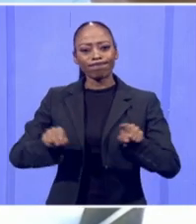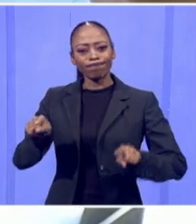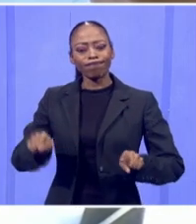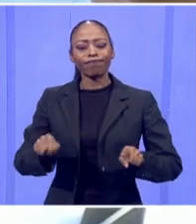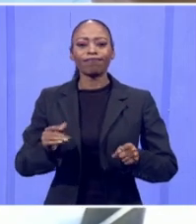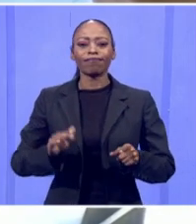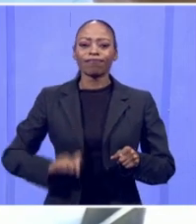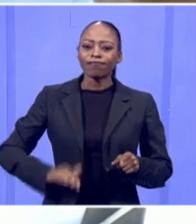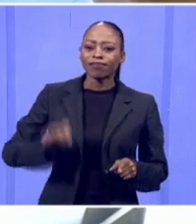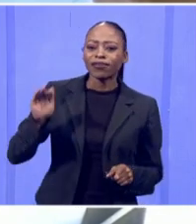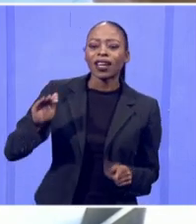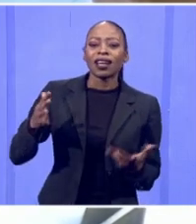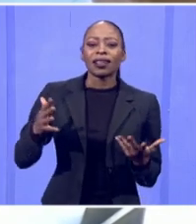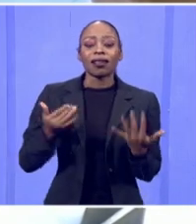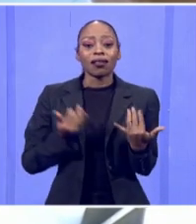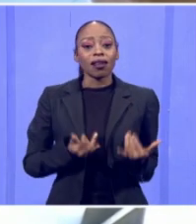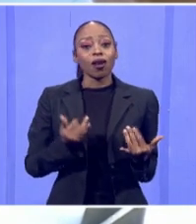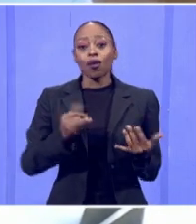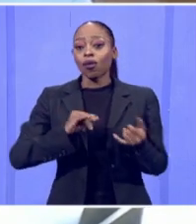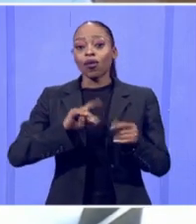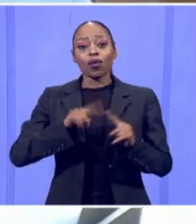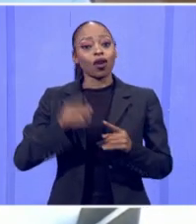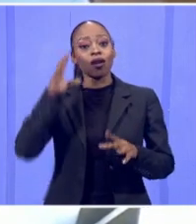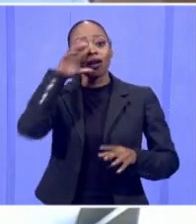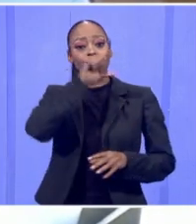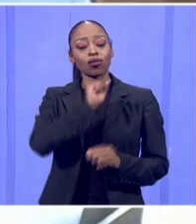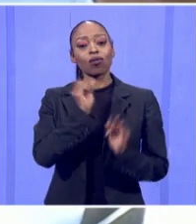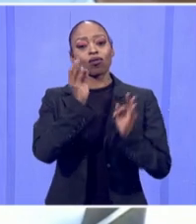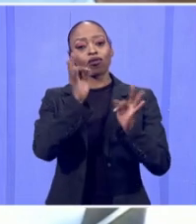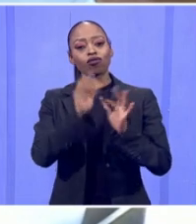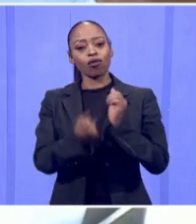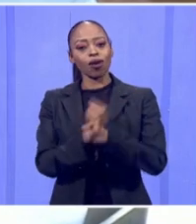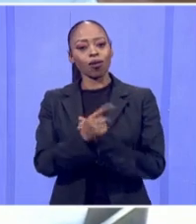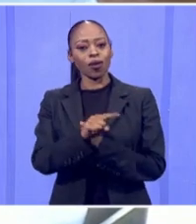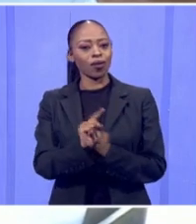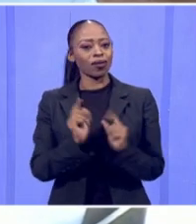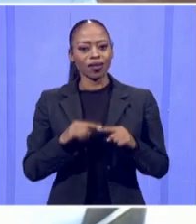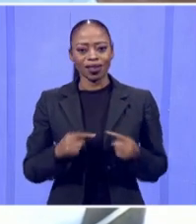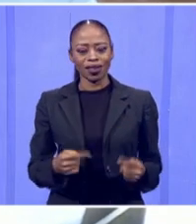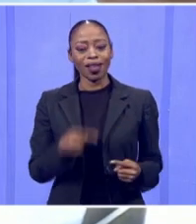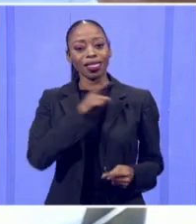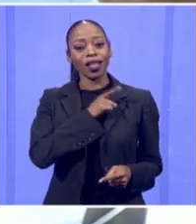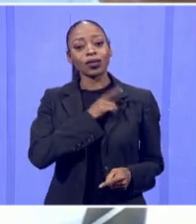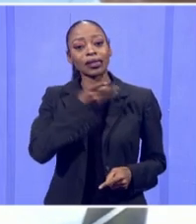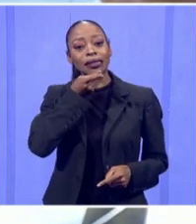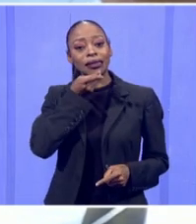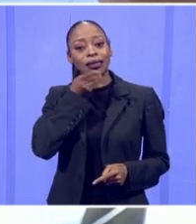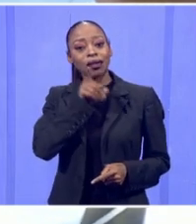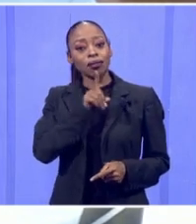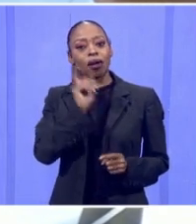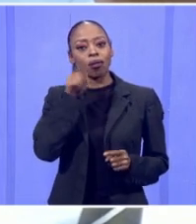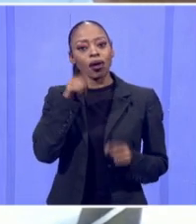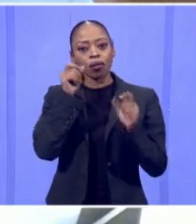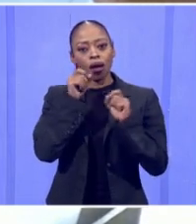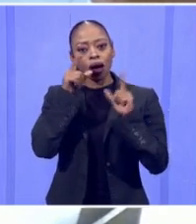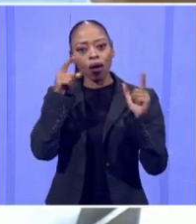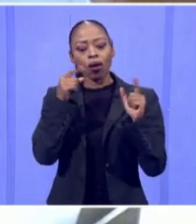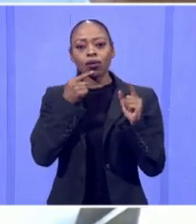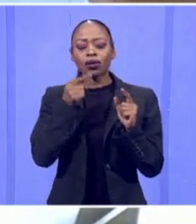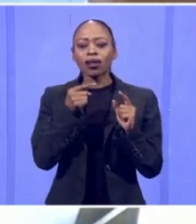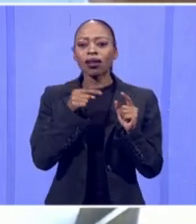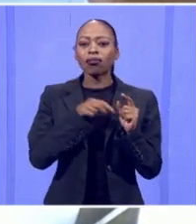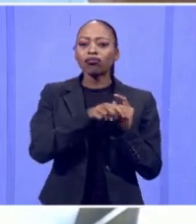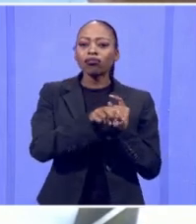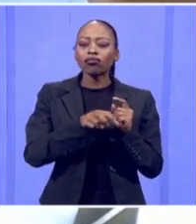grow, and you can't predict accurately. That's why by December you need to have a sense of what are the migration